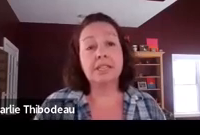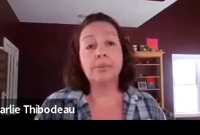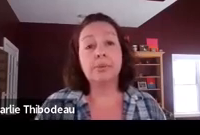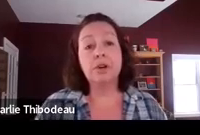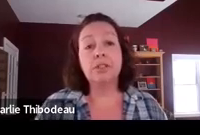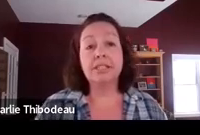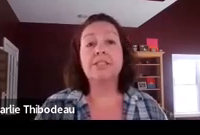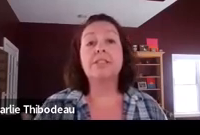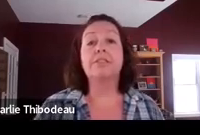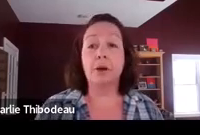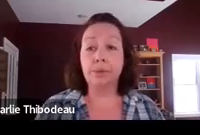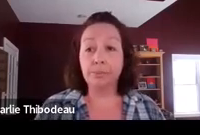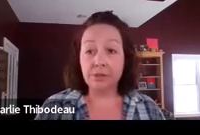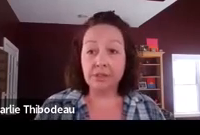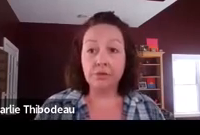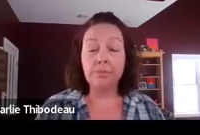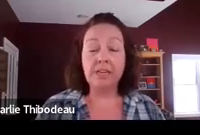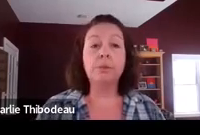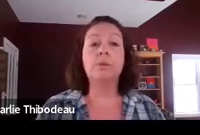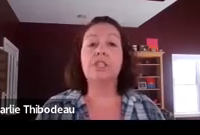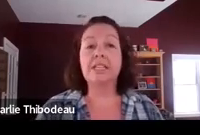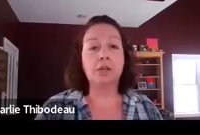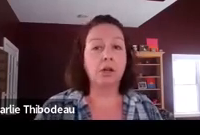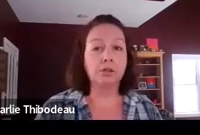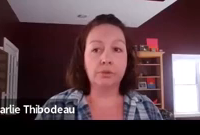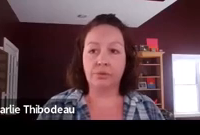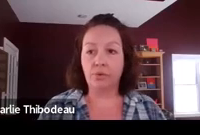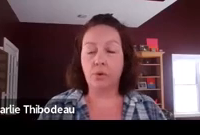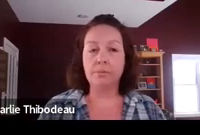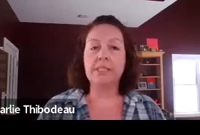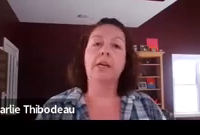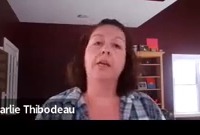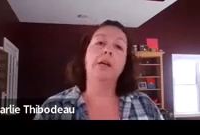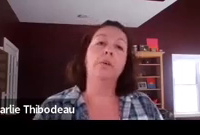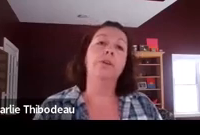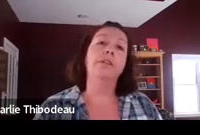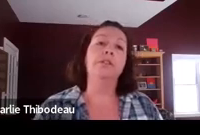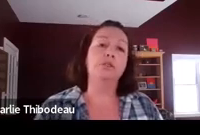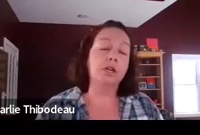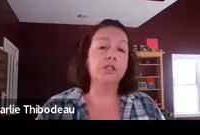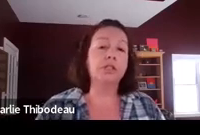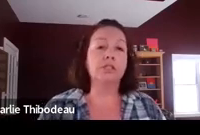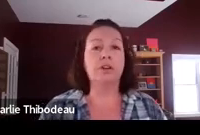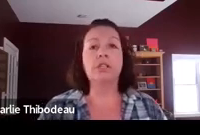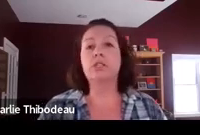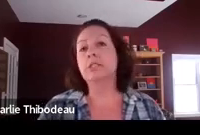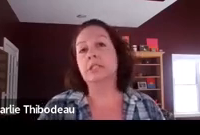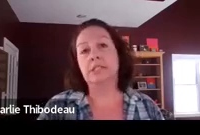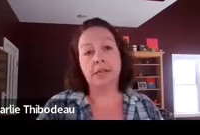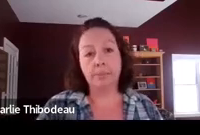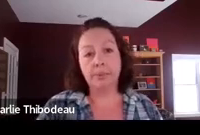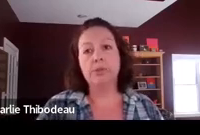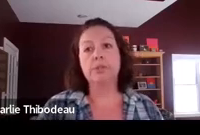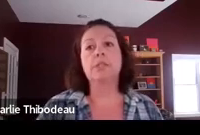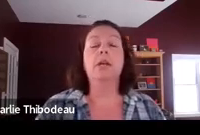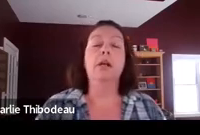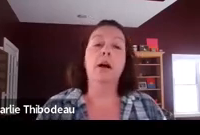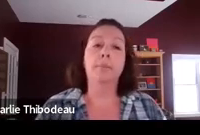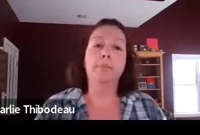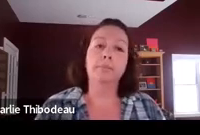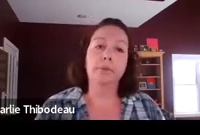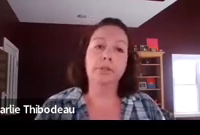this is a table of contents from the procedural manual, which has all of those forms with instructions and directions,